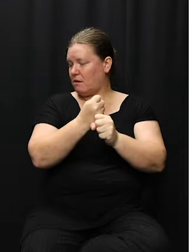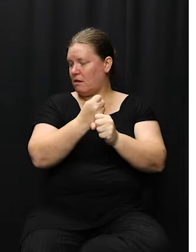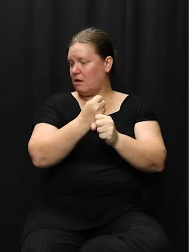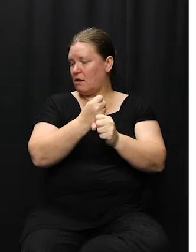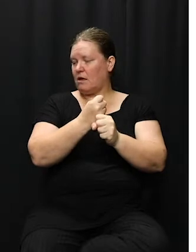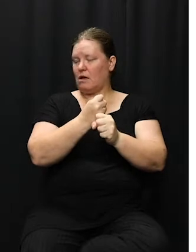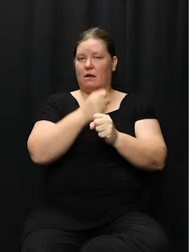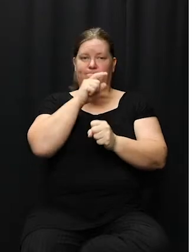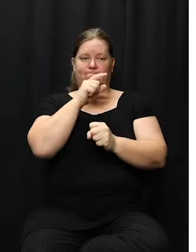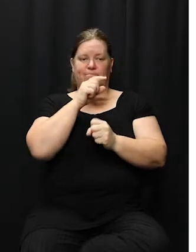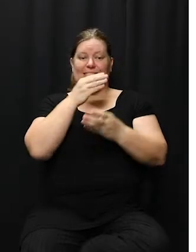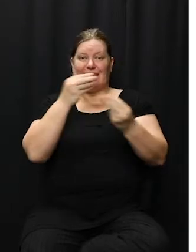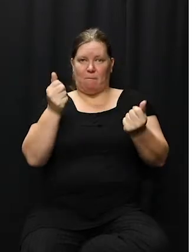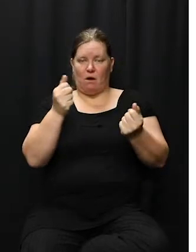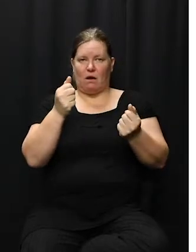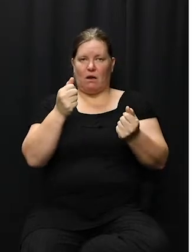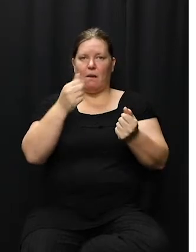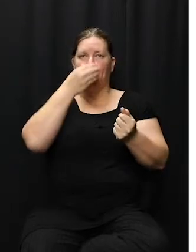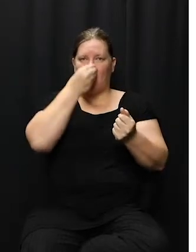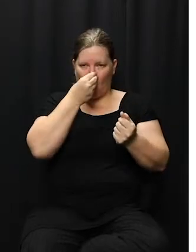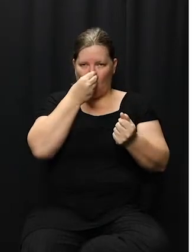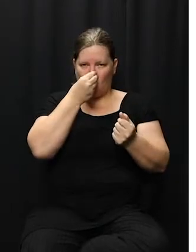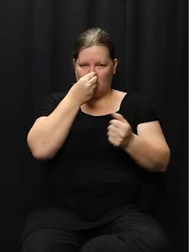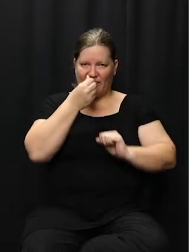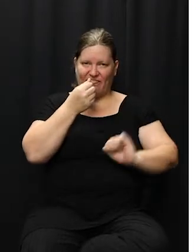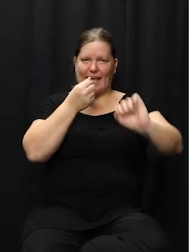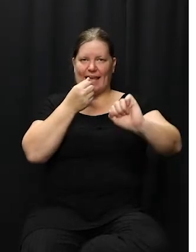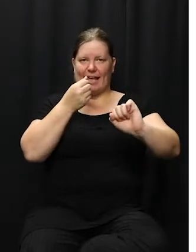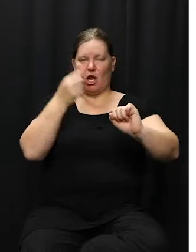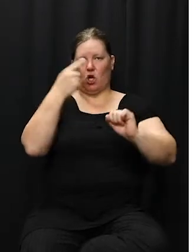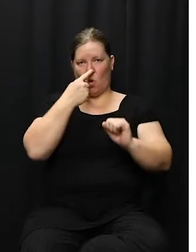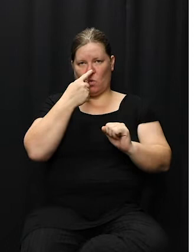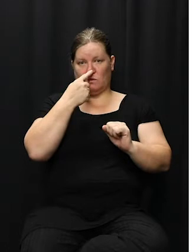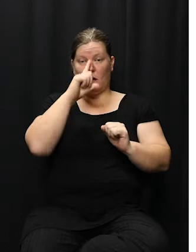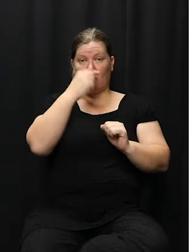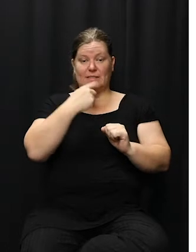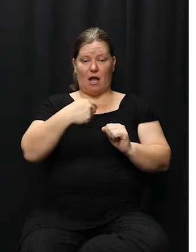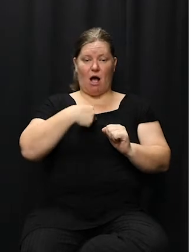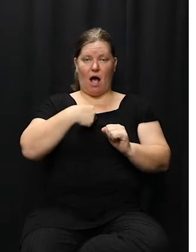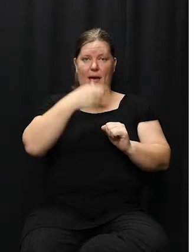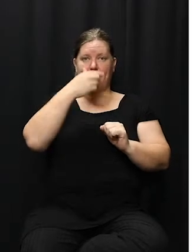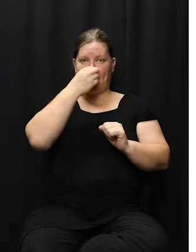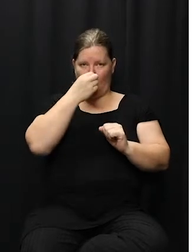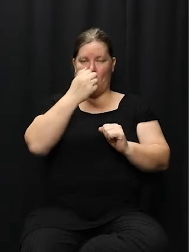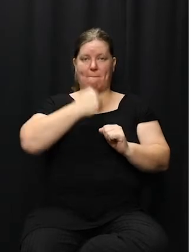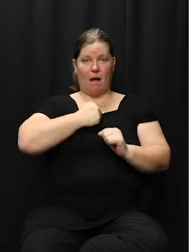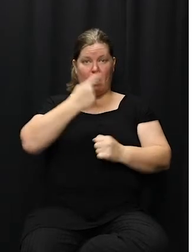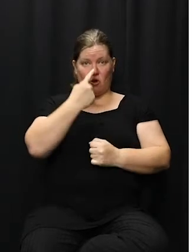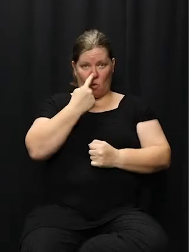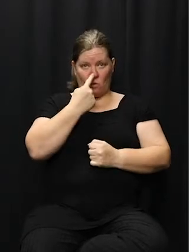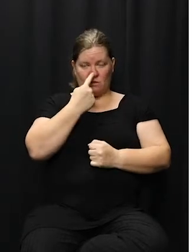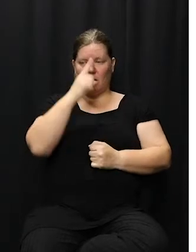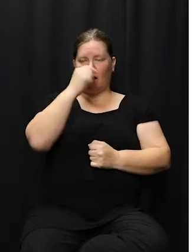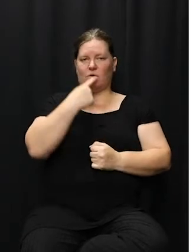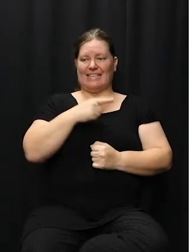types of these kinds of idioms. For example, someone blew their nose. I could say I blew